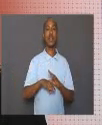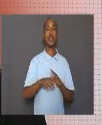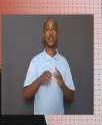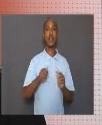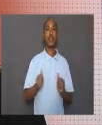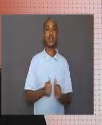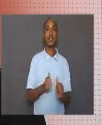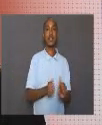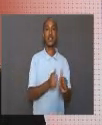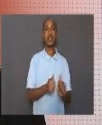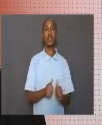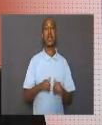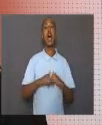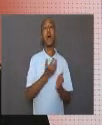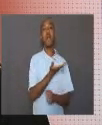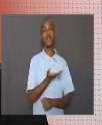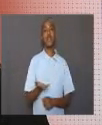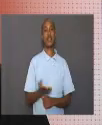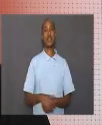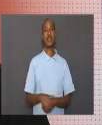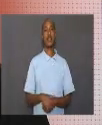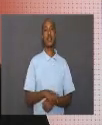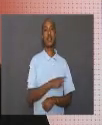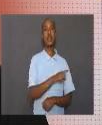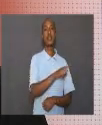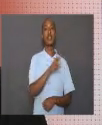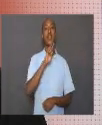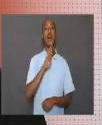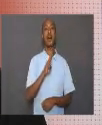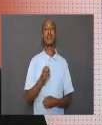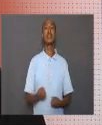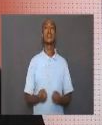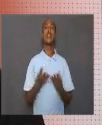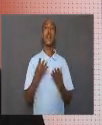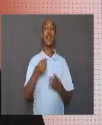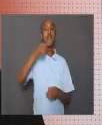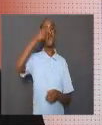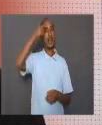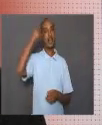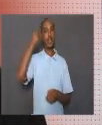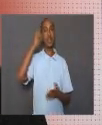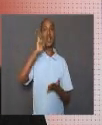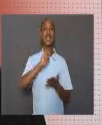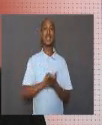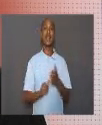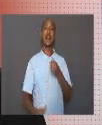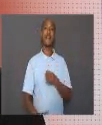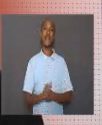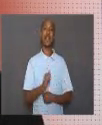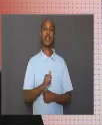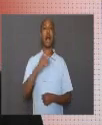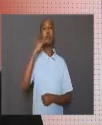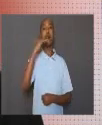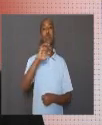succession. However, there are several factors that affect the amount